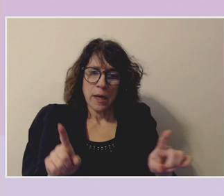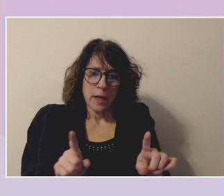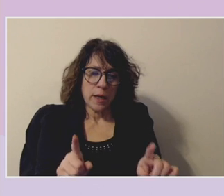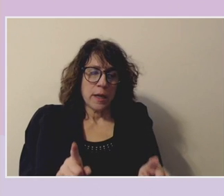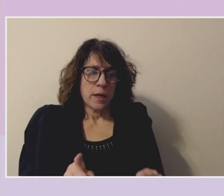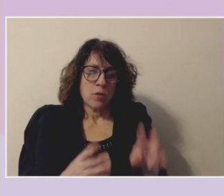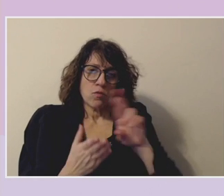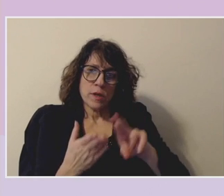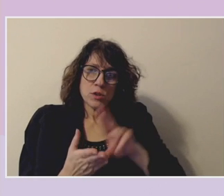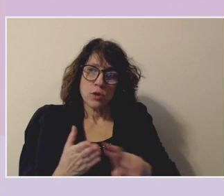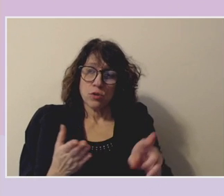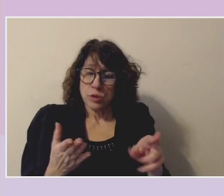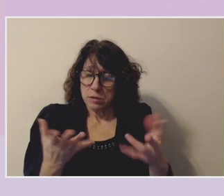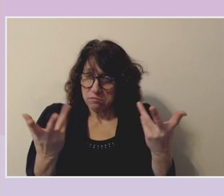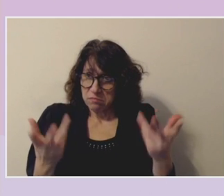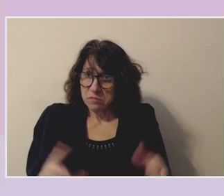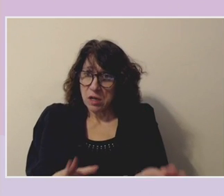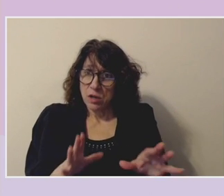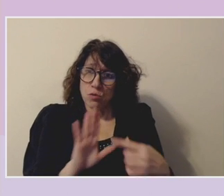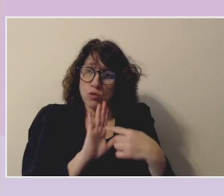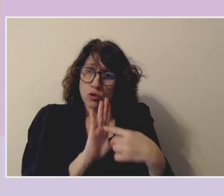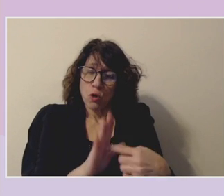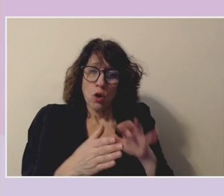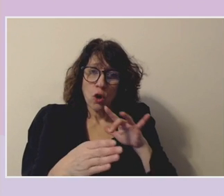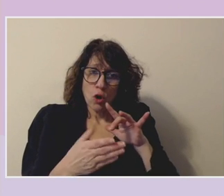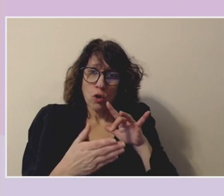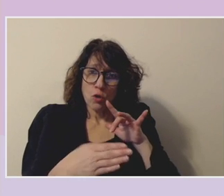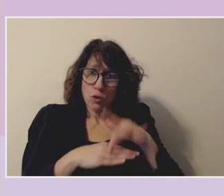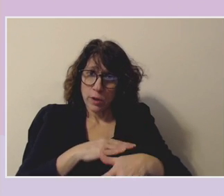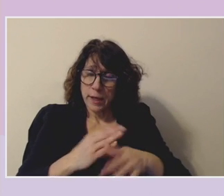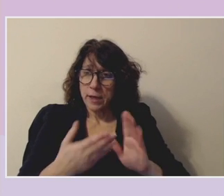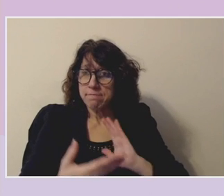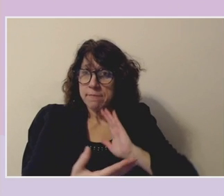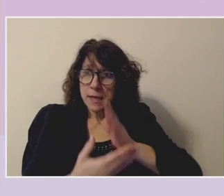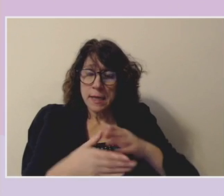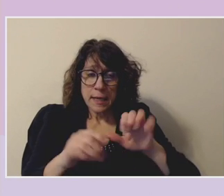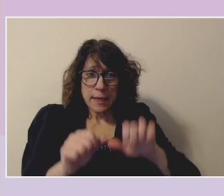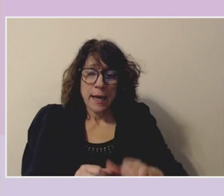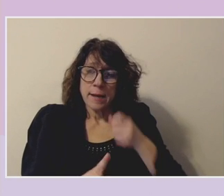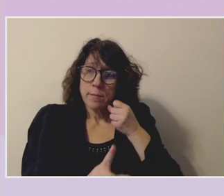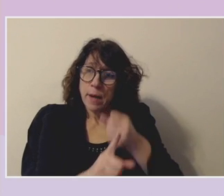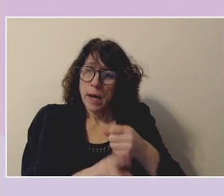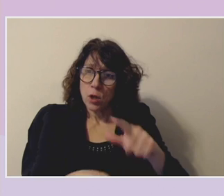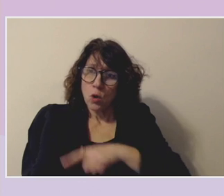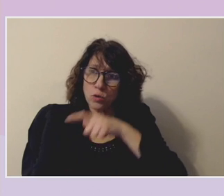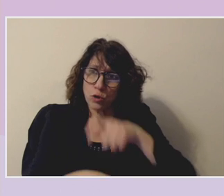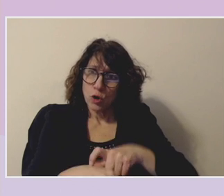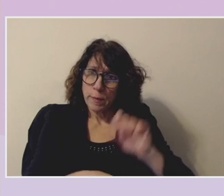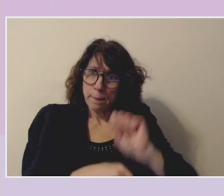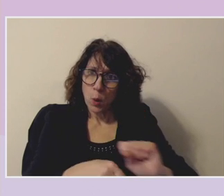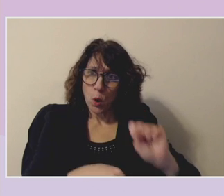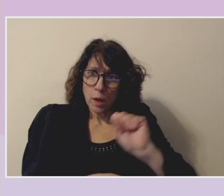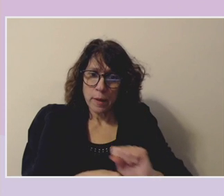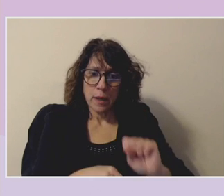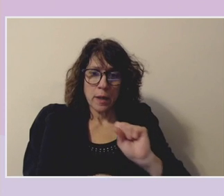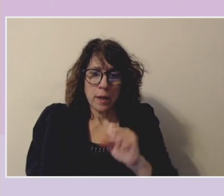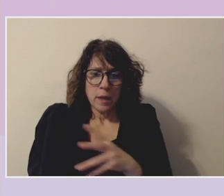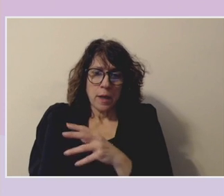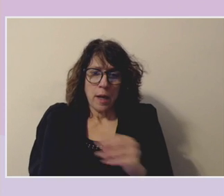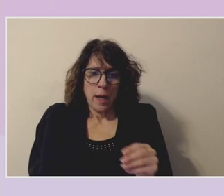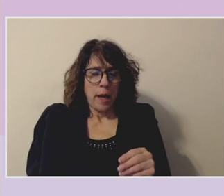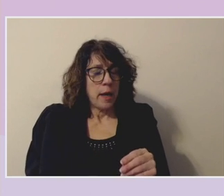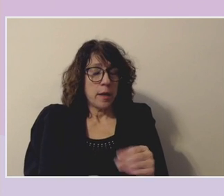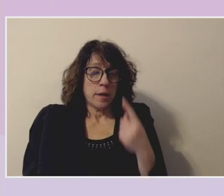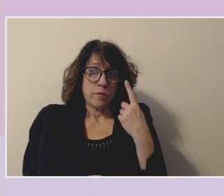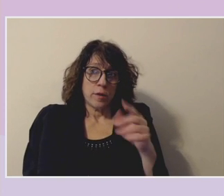how providing these services early really can impact long-term employability, impact on the larger economy.